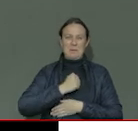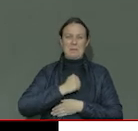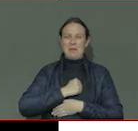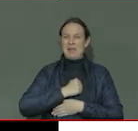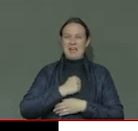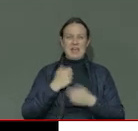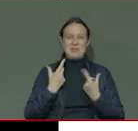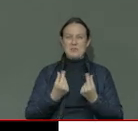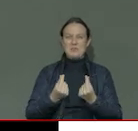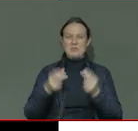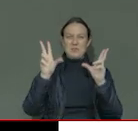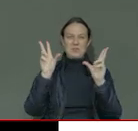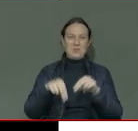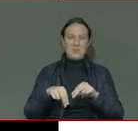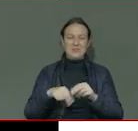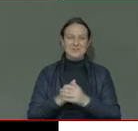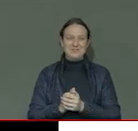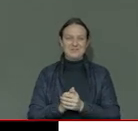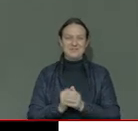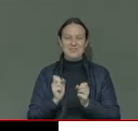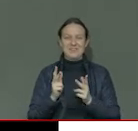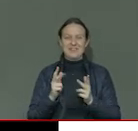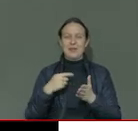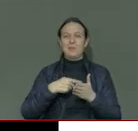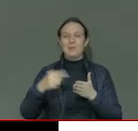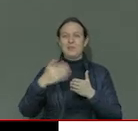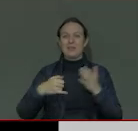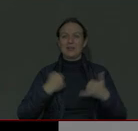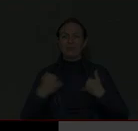legacy. You are worth much more. Right. Have a great week, guys.